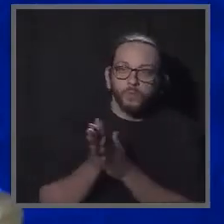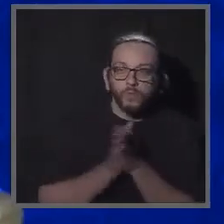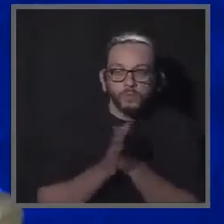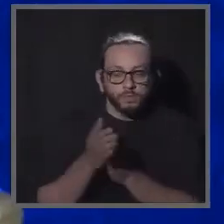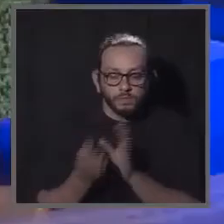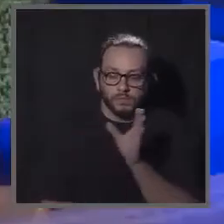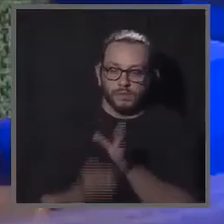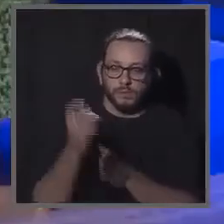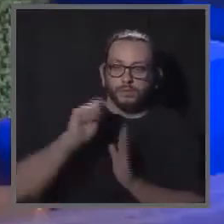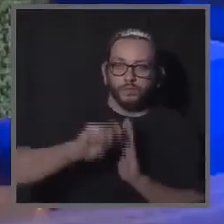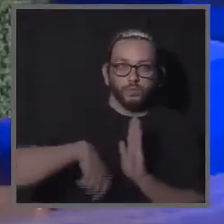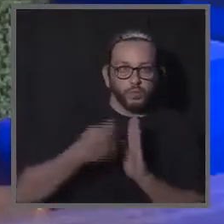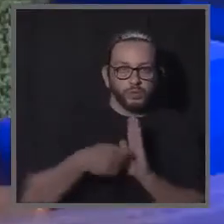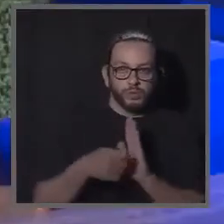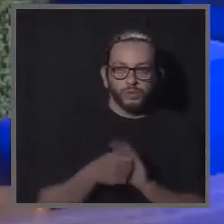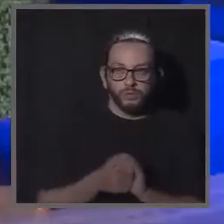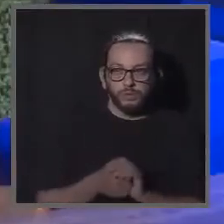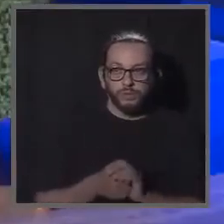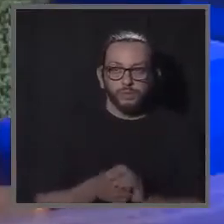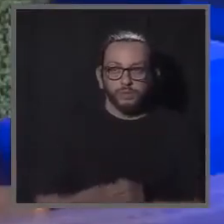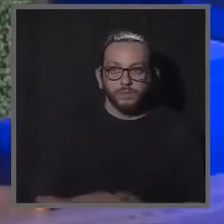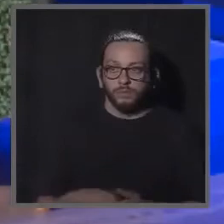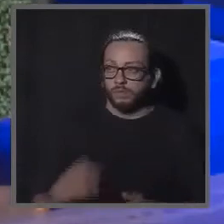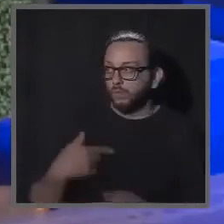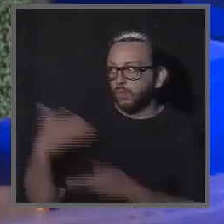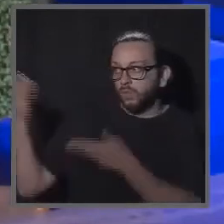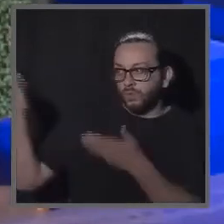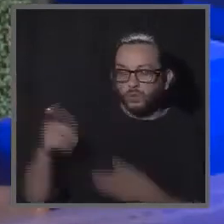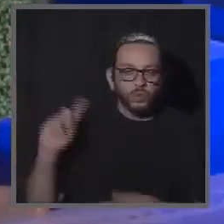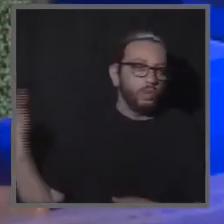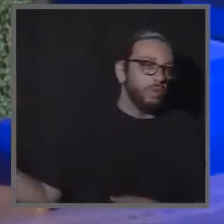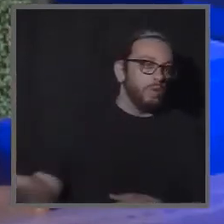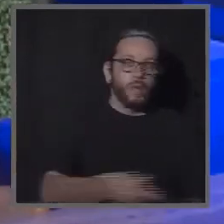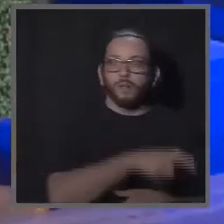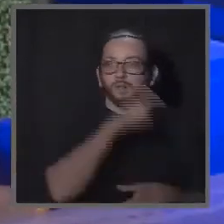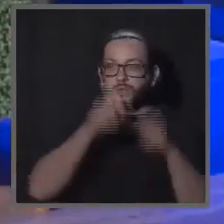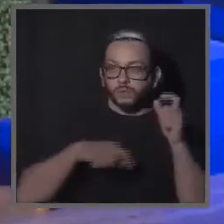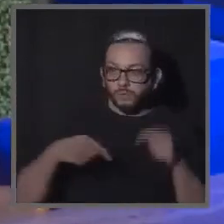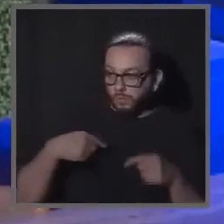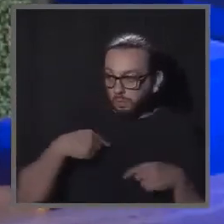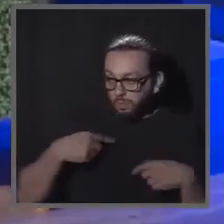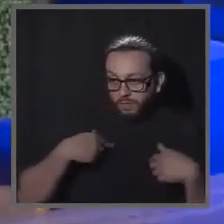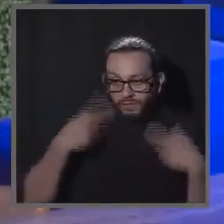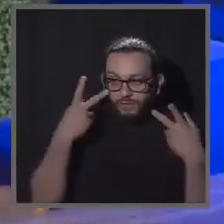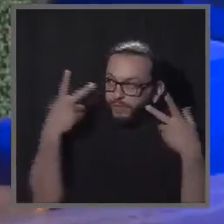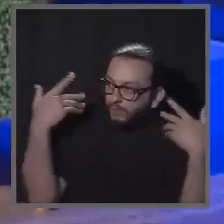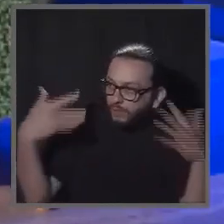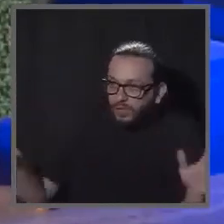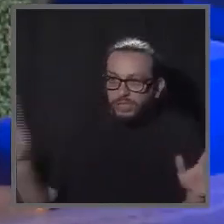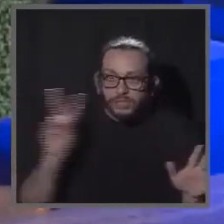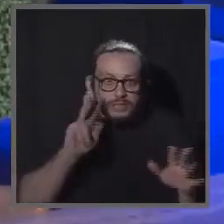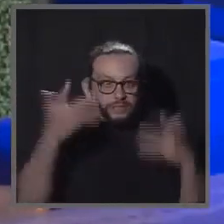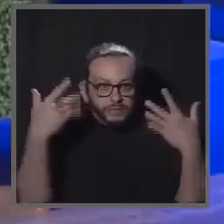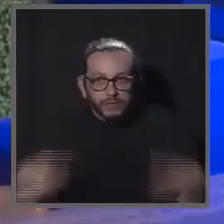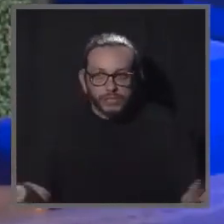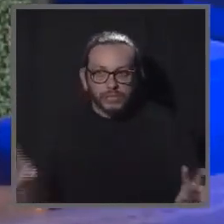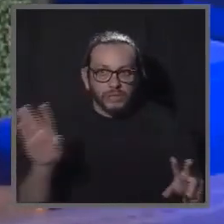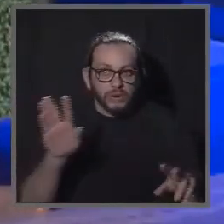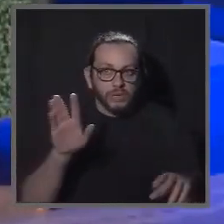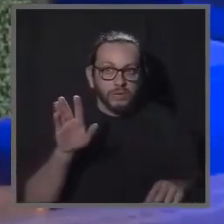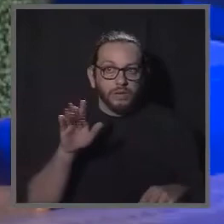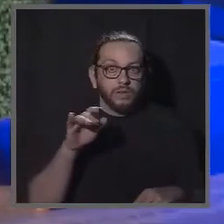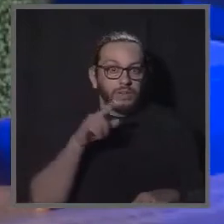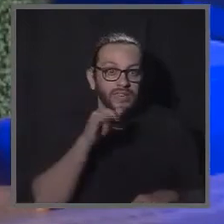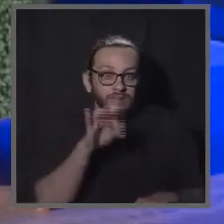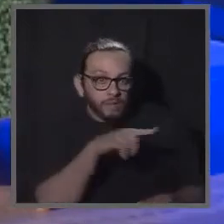to go and see it for yourselves and see if you want to address it in your ways of